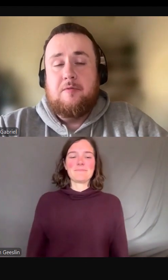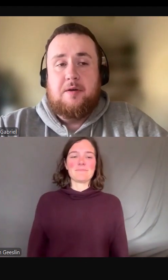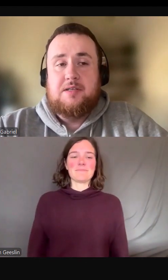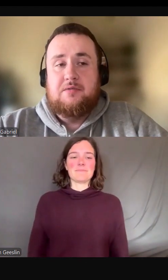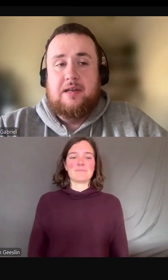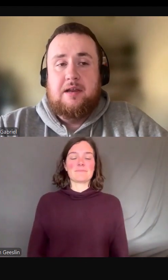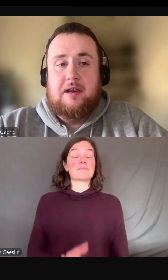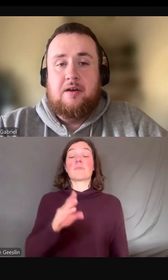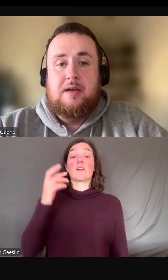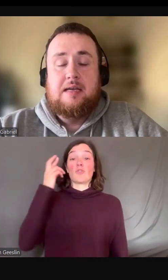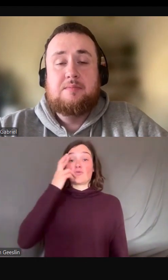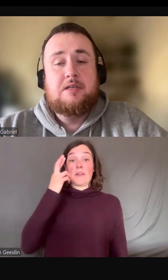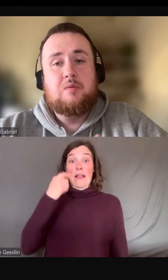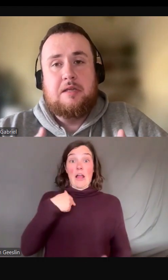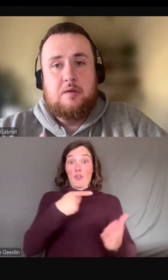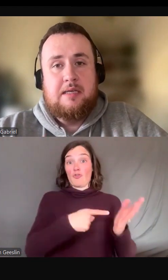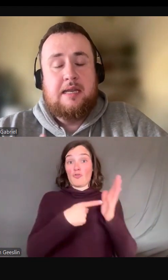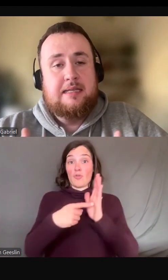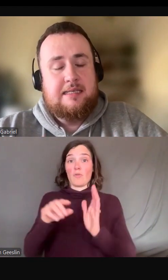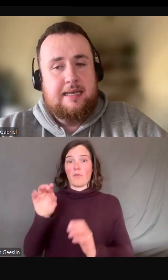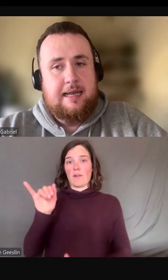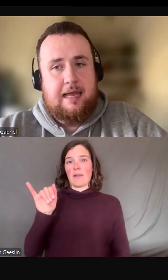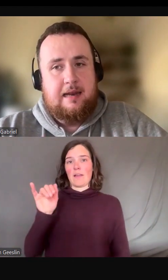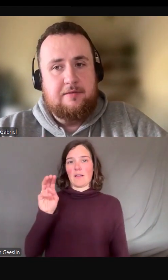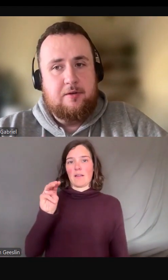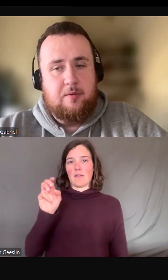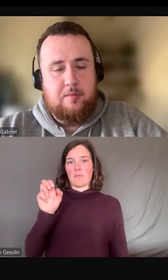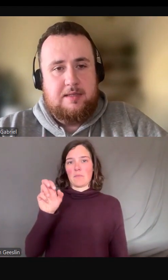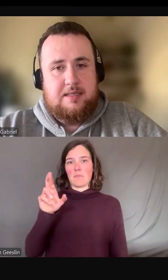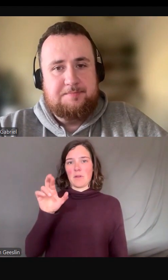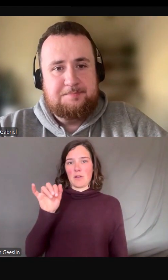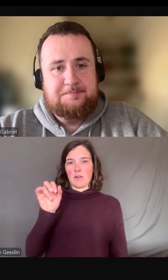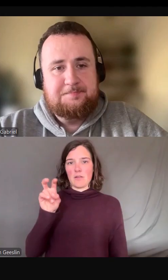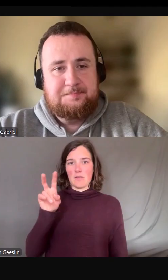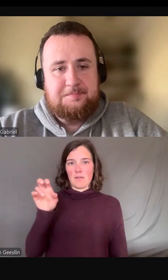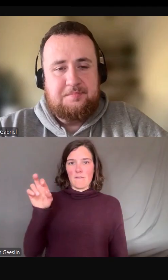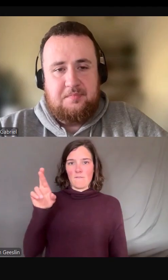off Immersive Reader here is because we'll use it and see it again in a few moments.